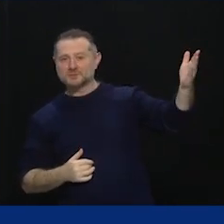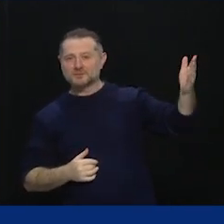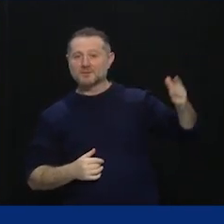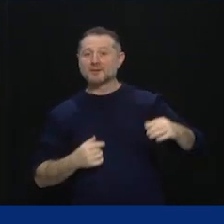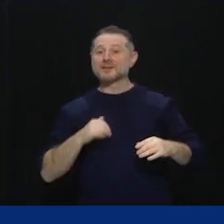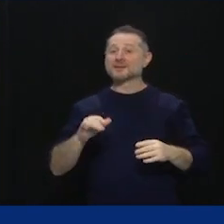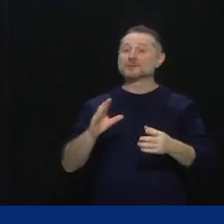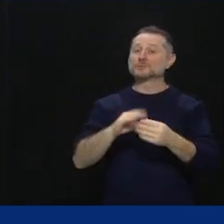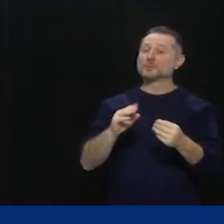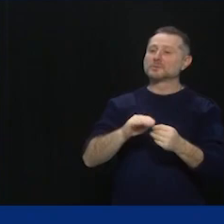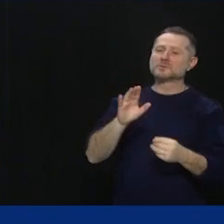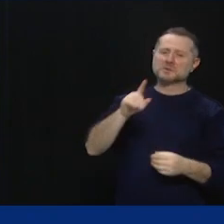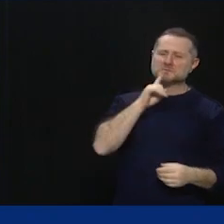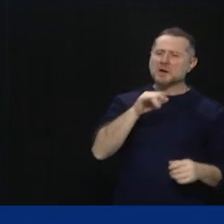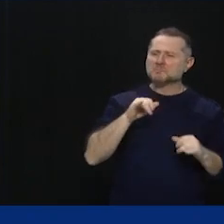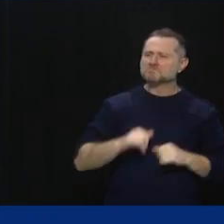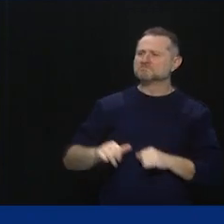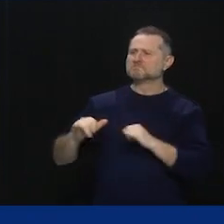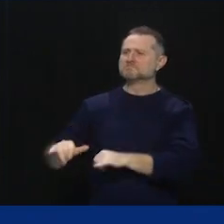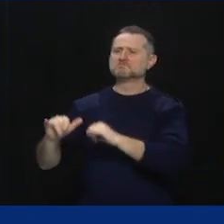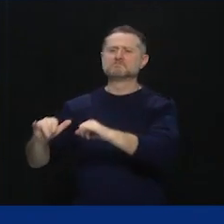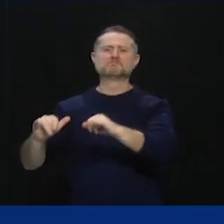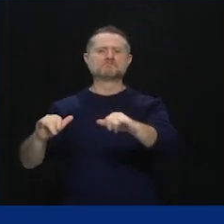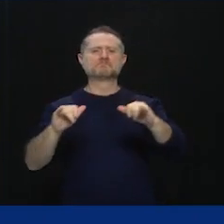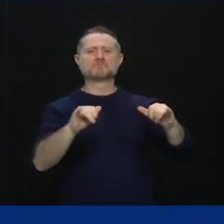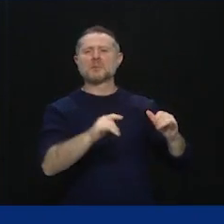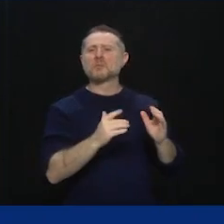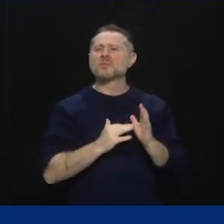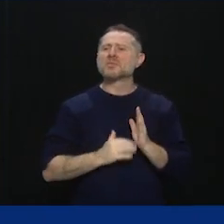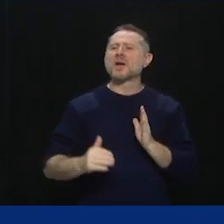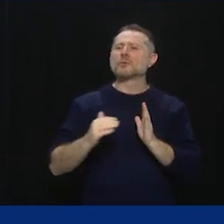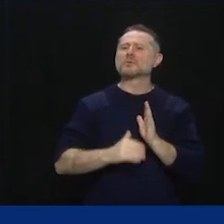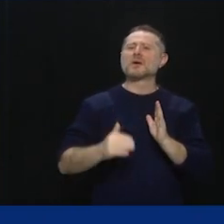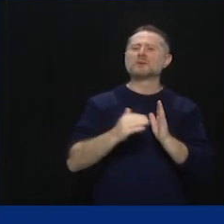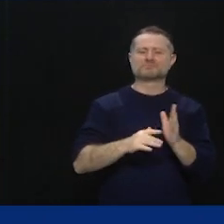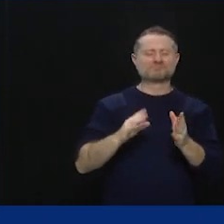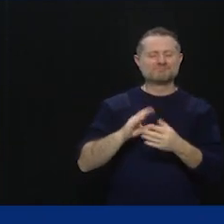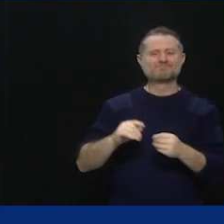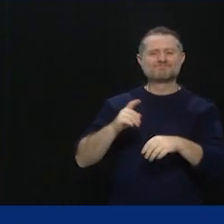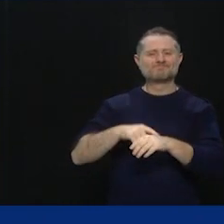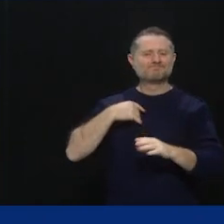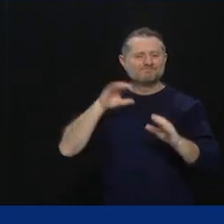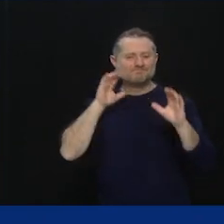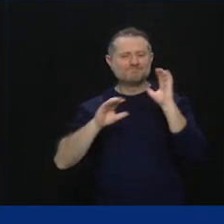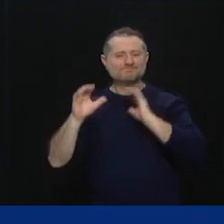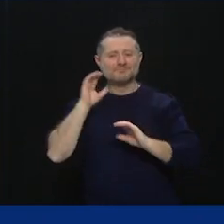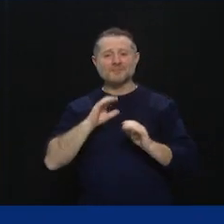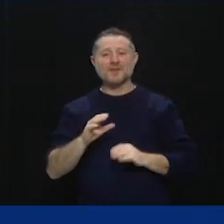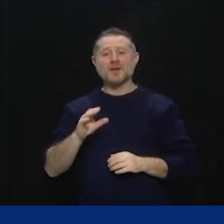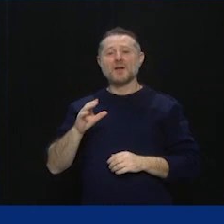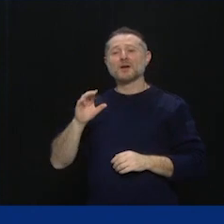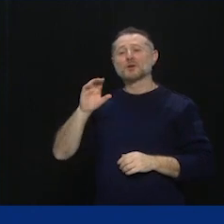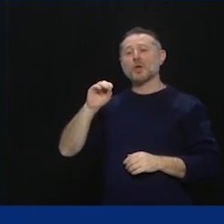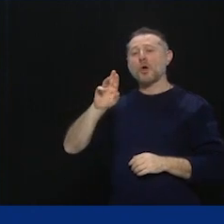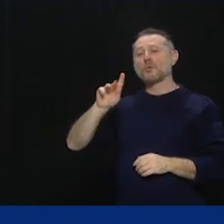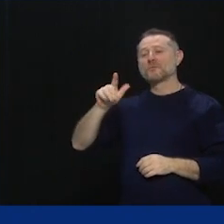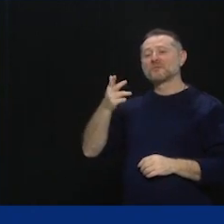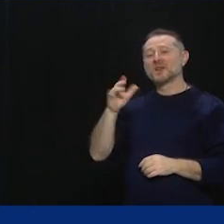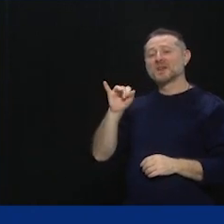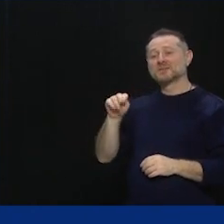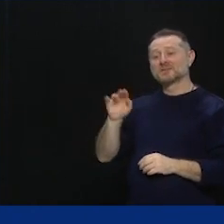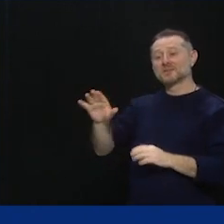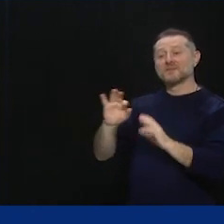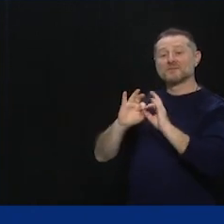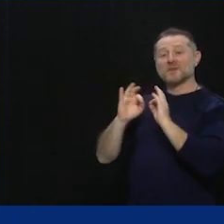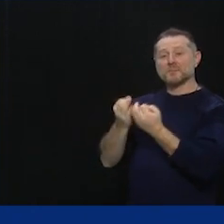times. And to see the Coughlin family harness that sense of risk-taking in their DNA that comes when people leave